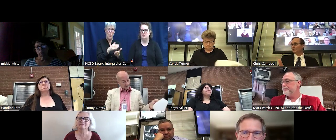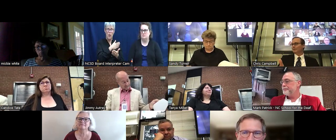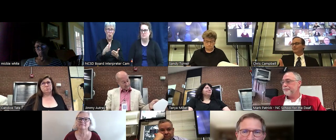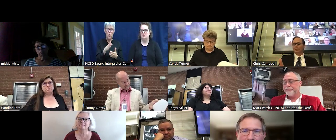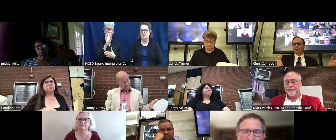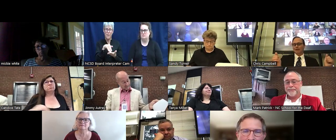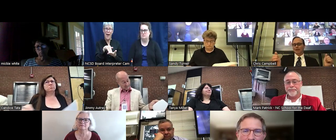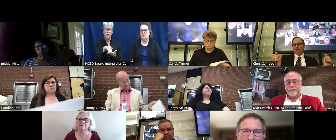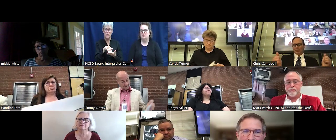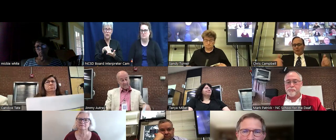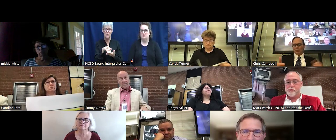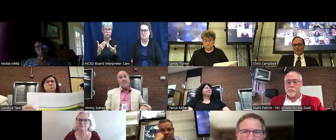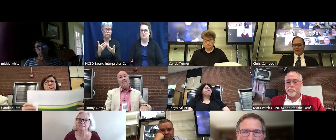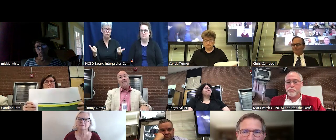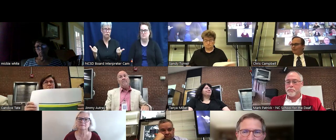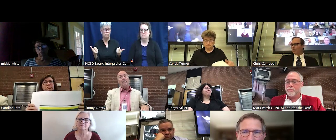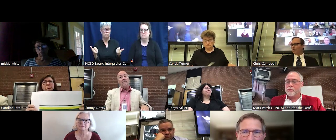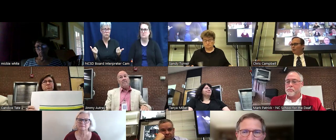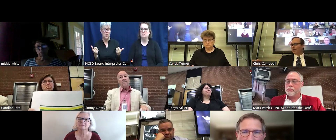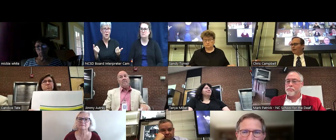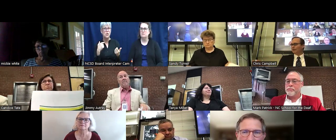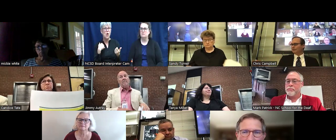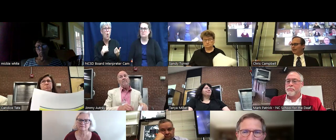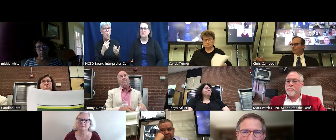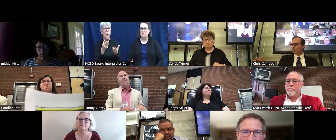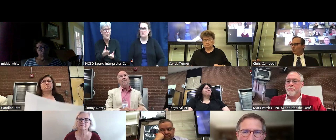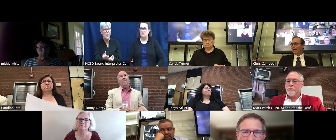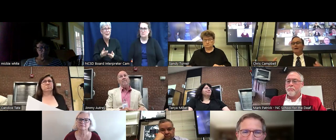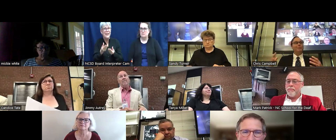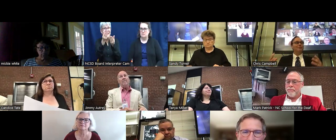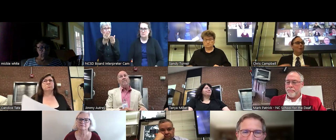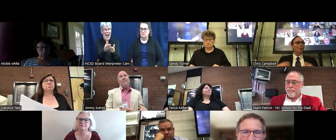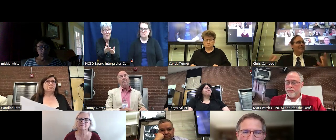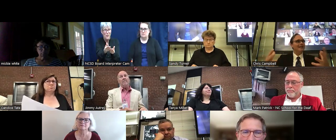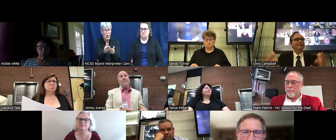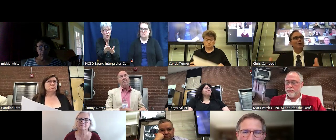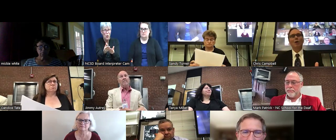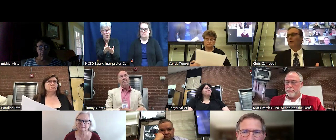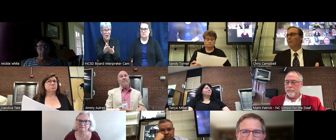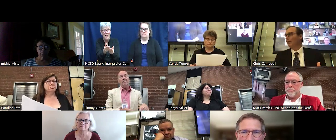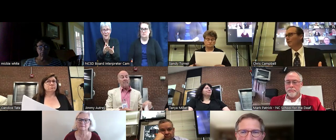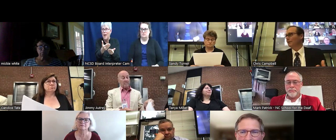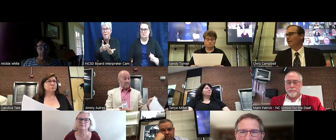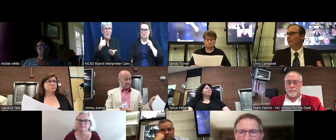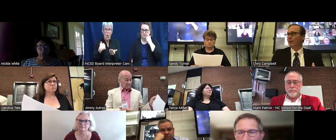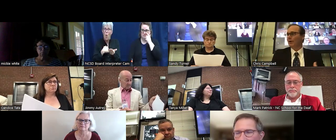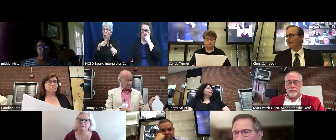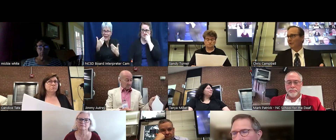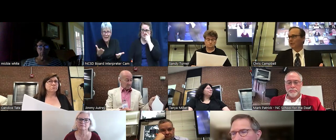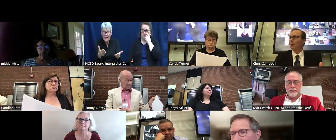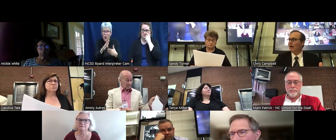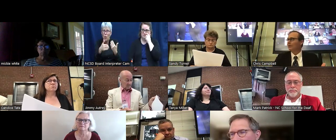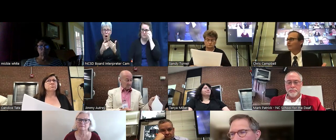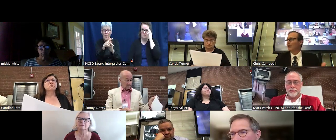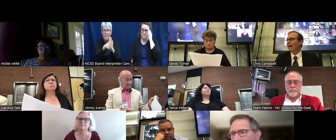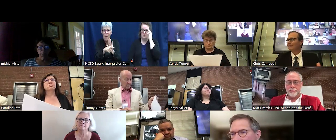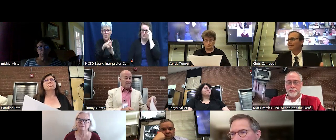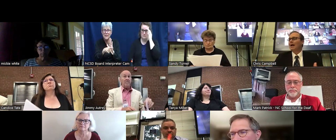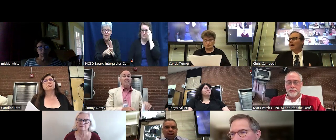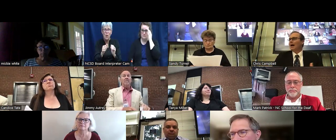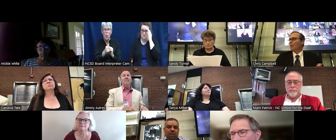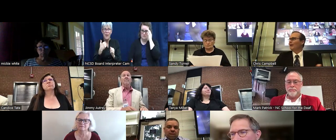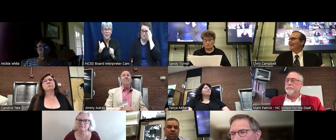4,000 series. So what we've given you is a chart. And before we give you all the policies with our first round of